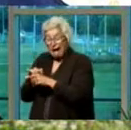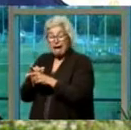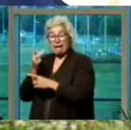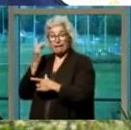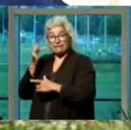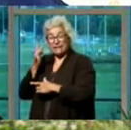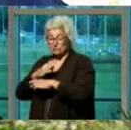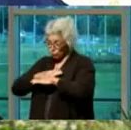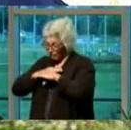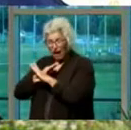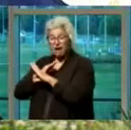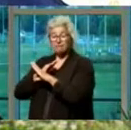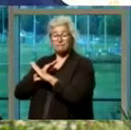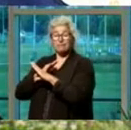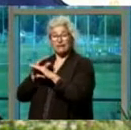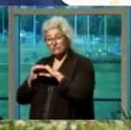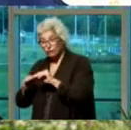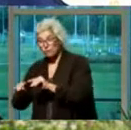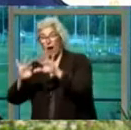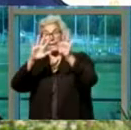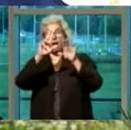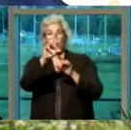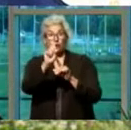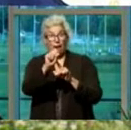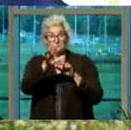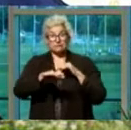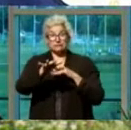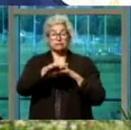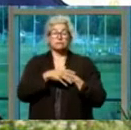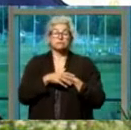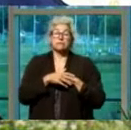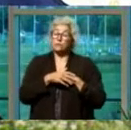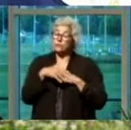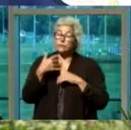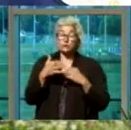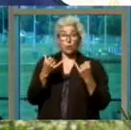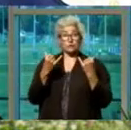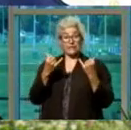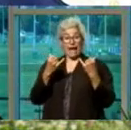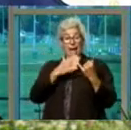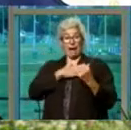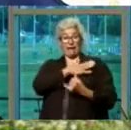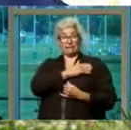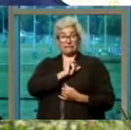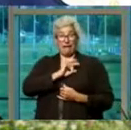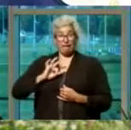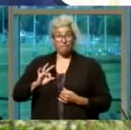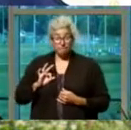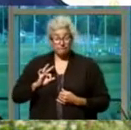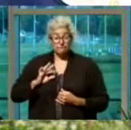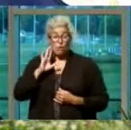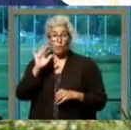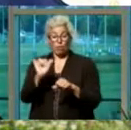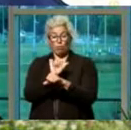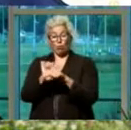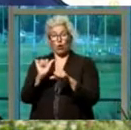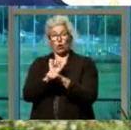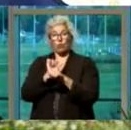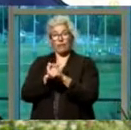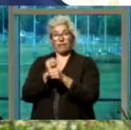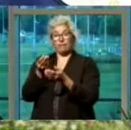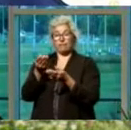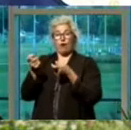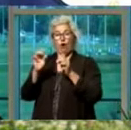we can prevent this grave threat from reaching our shores. So today I'm directing my staff to work with the Office of Management and